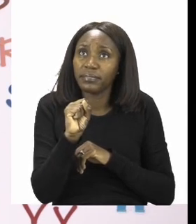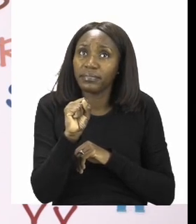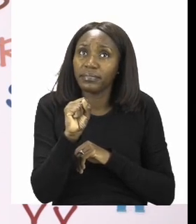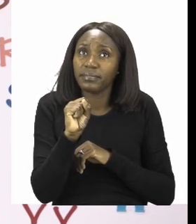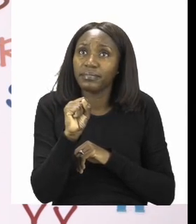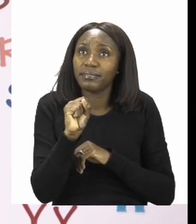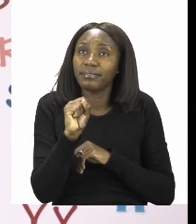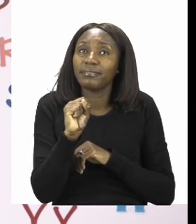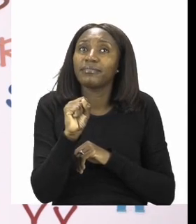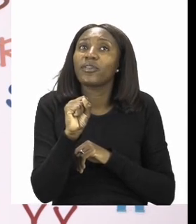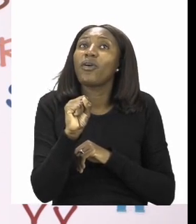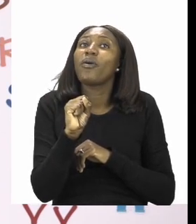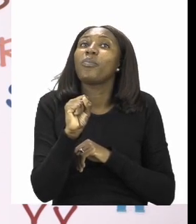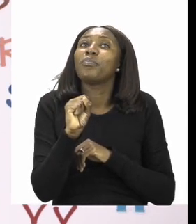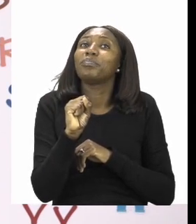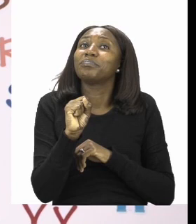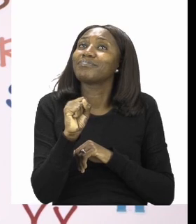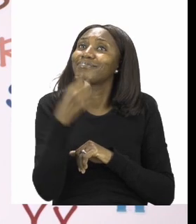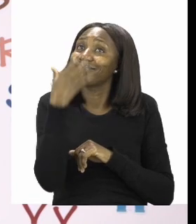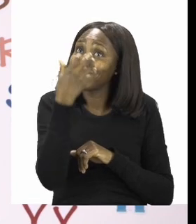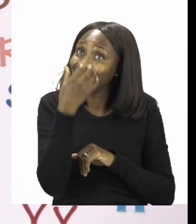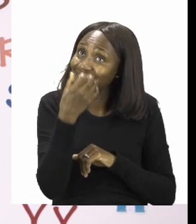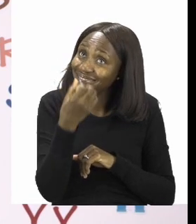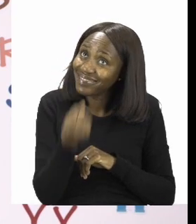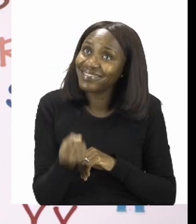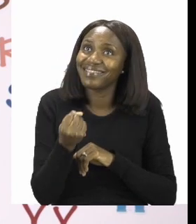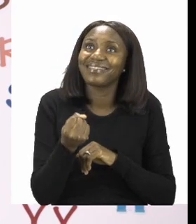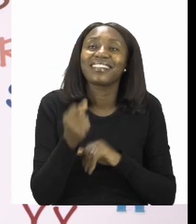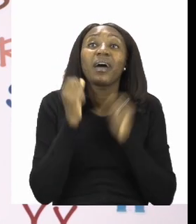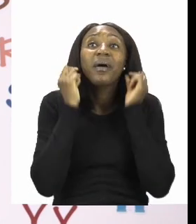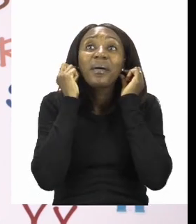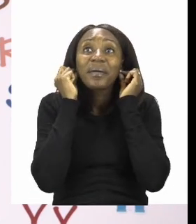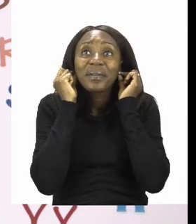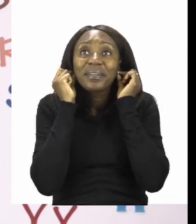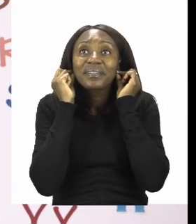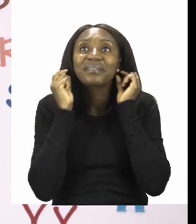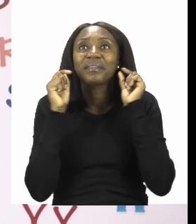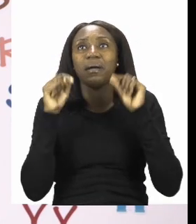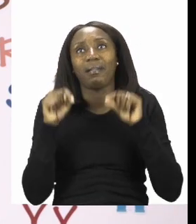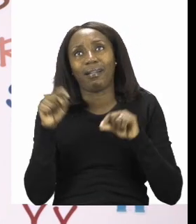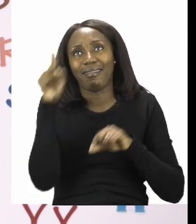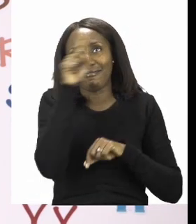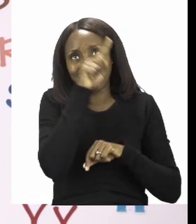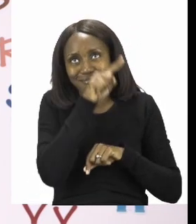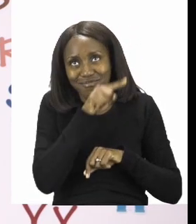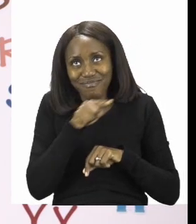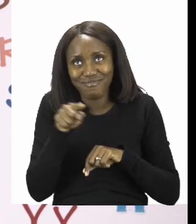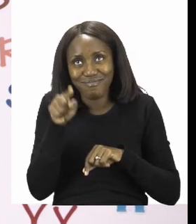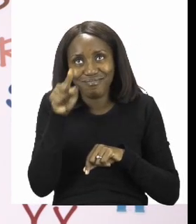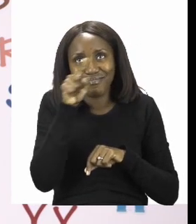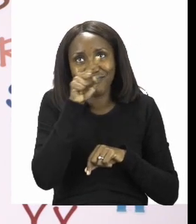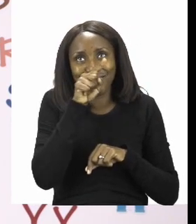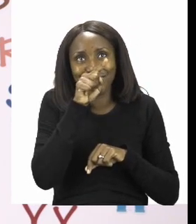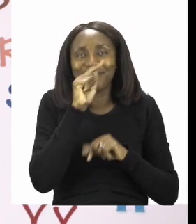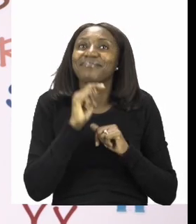last one. So I have found it. I'm going to circle it carefully by